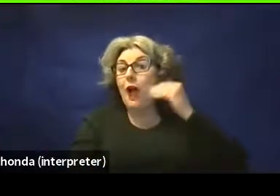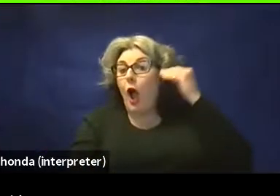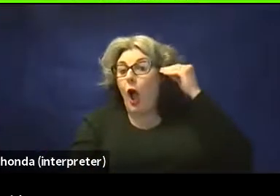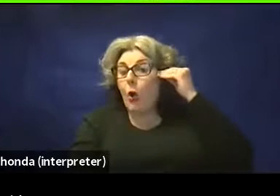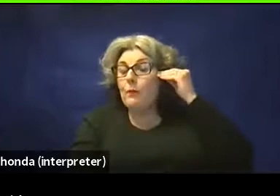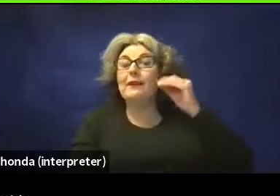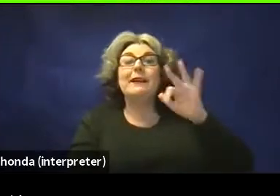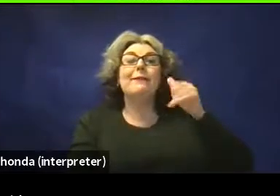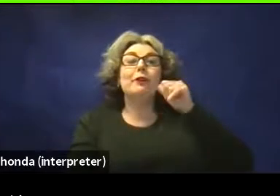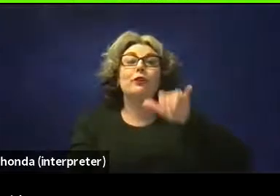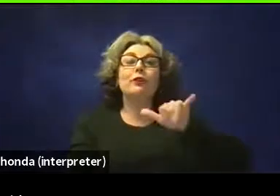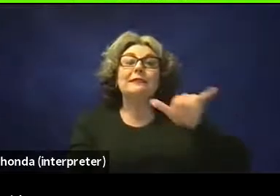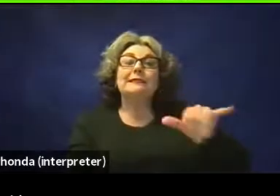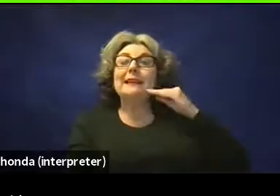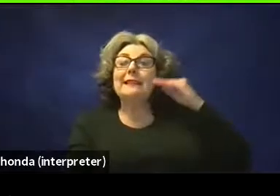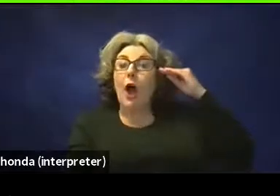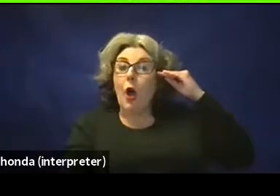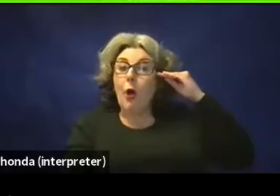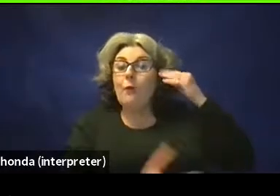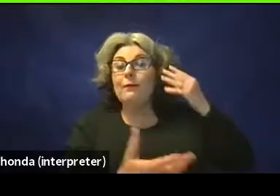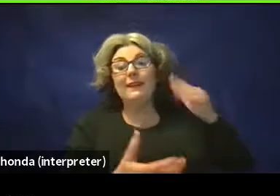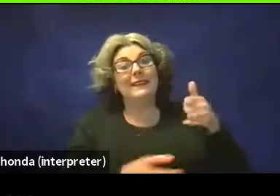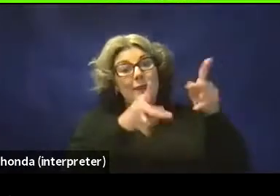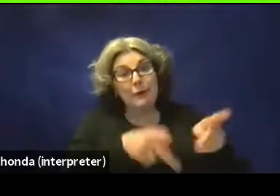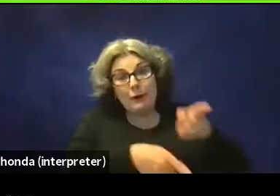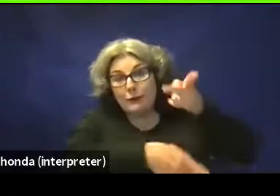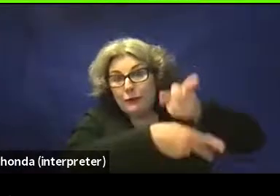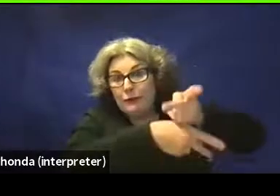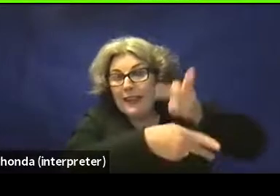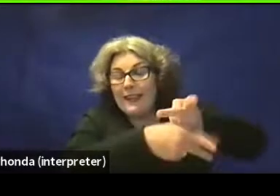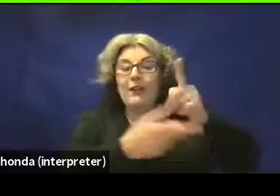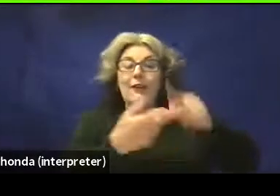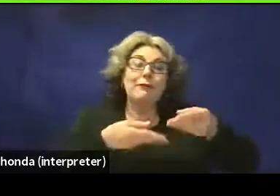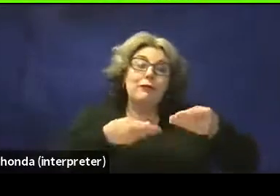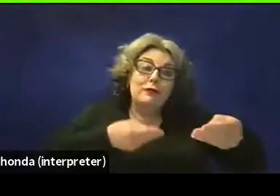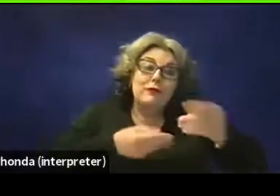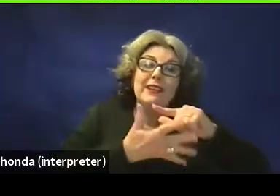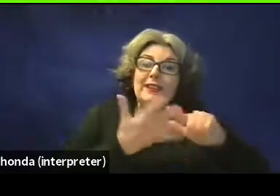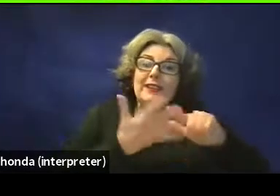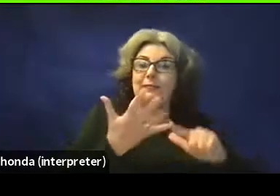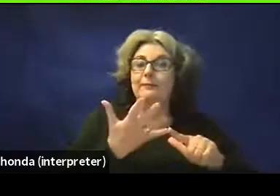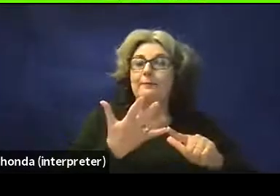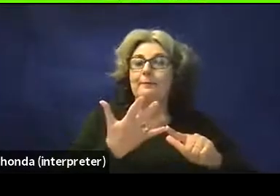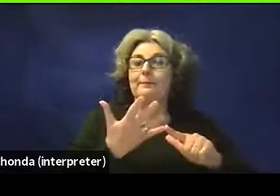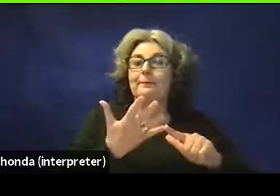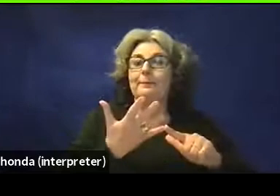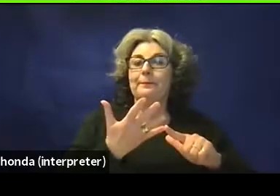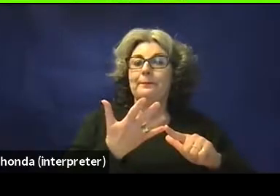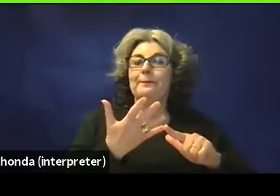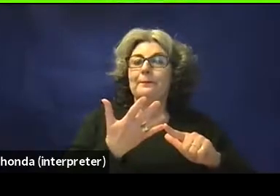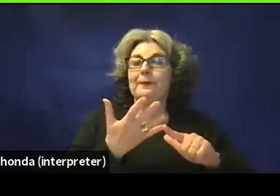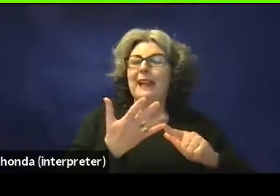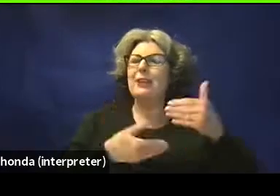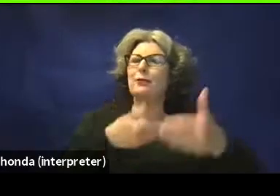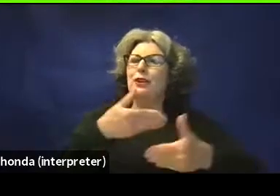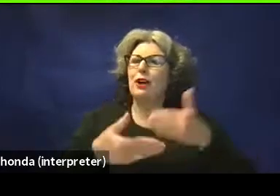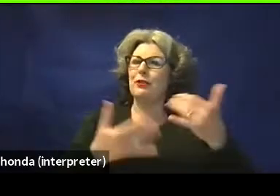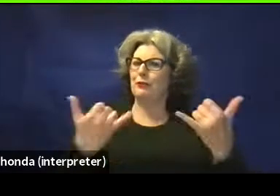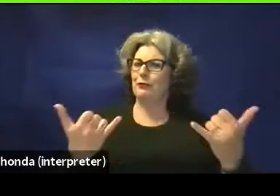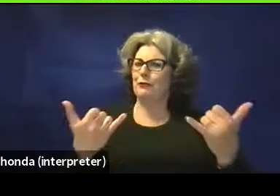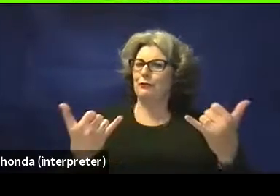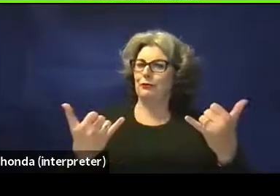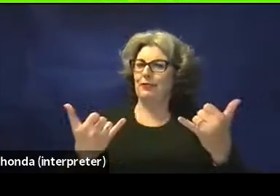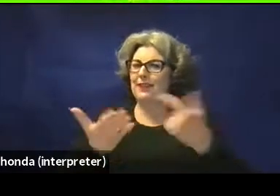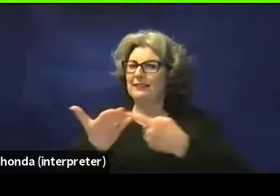keeping her at home means that she's another person to take care of. So I'll give more, as we go through some of the